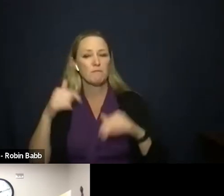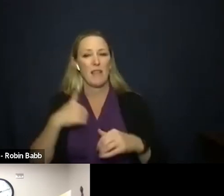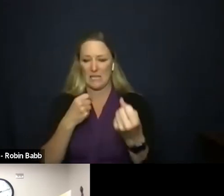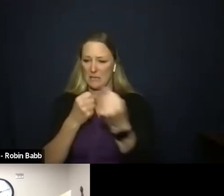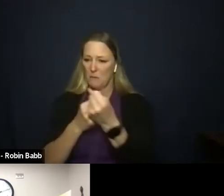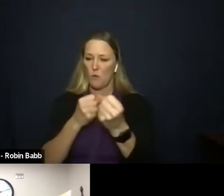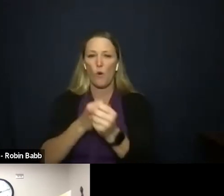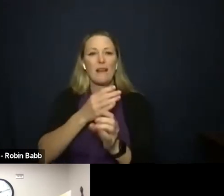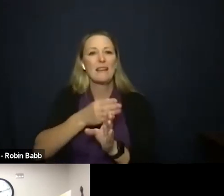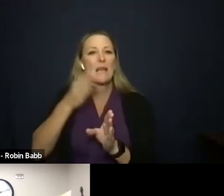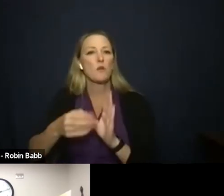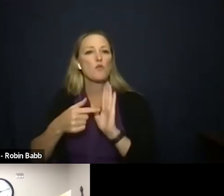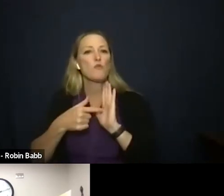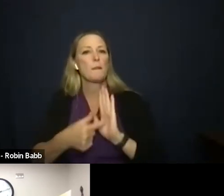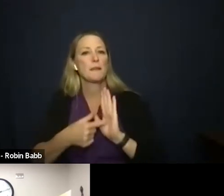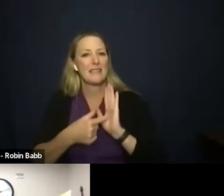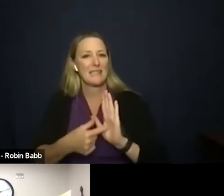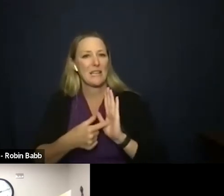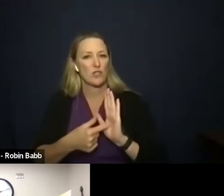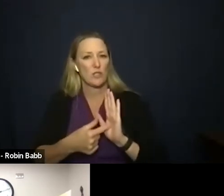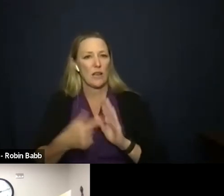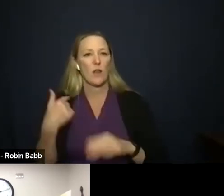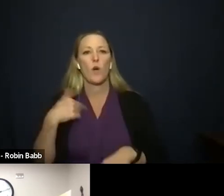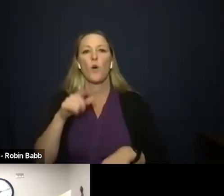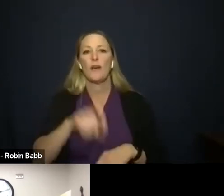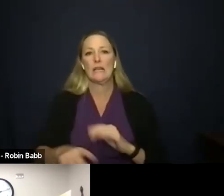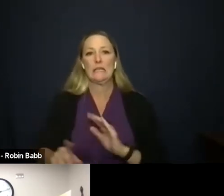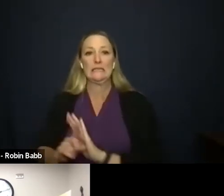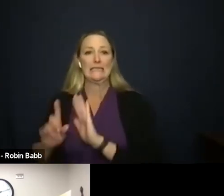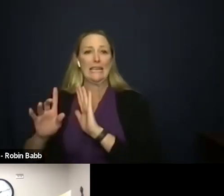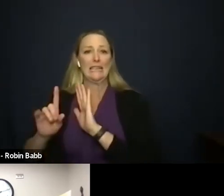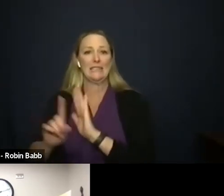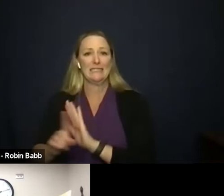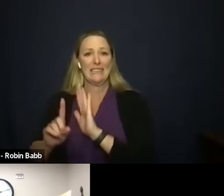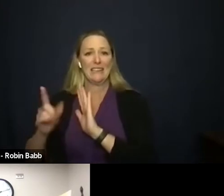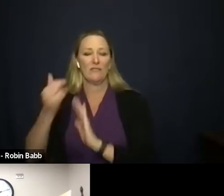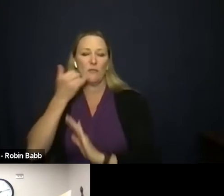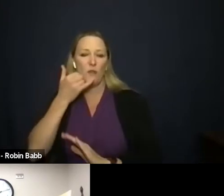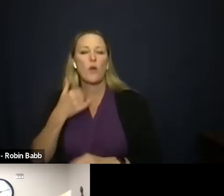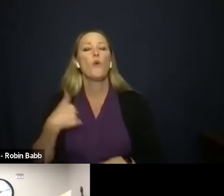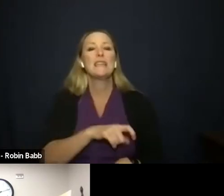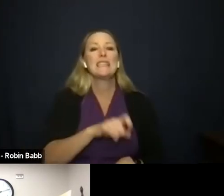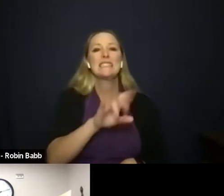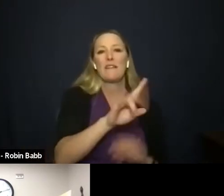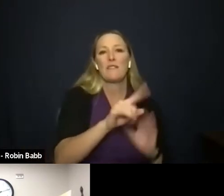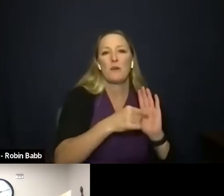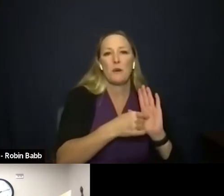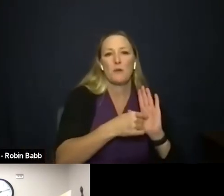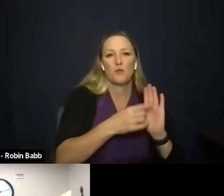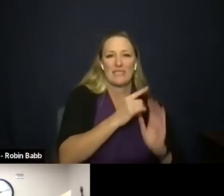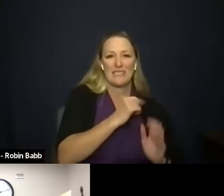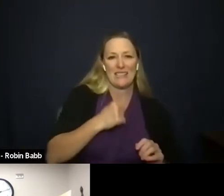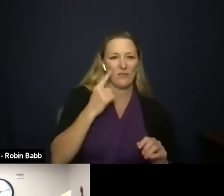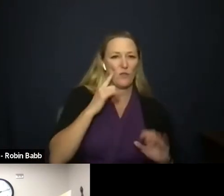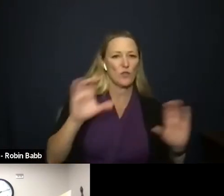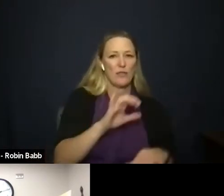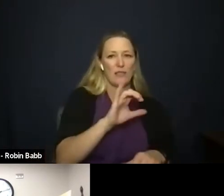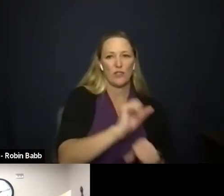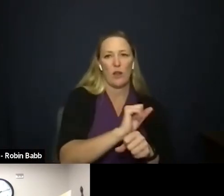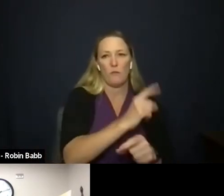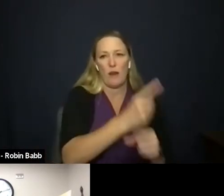neighborhood representation and we need seven trustees to do the job right thank you for considering this good